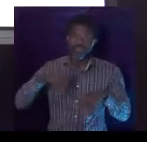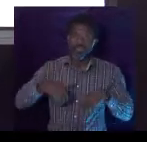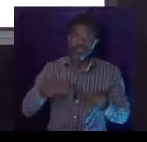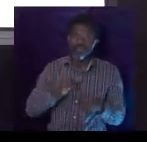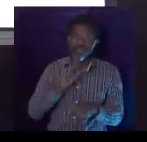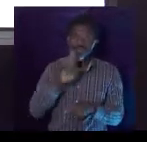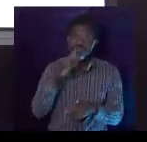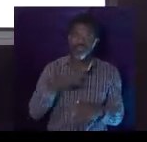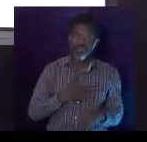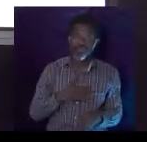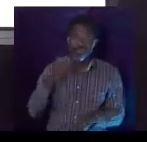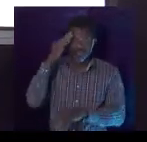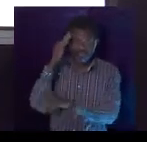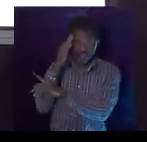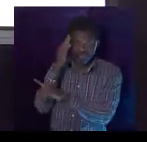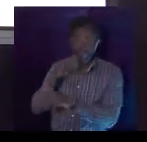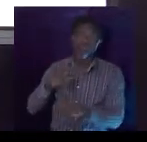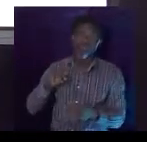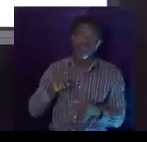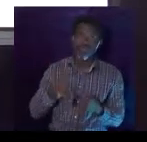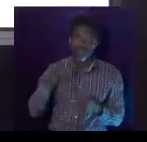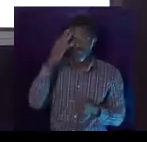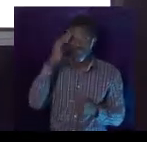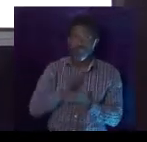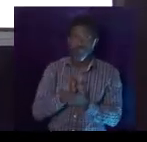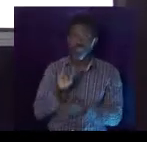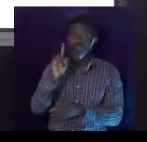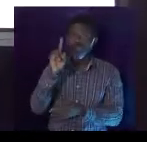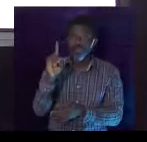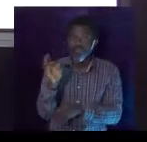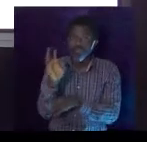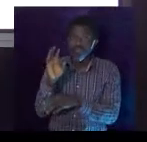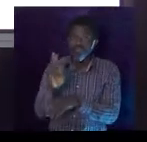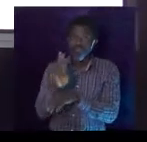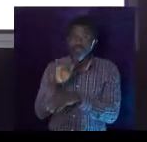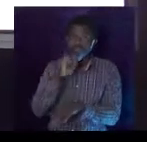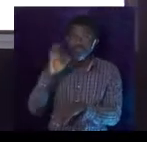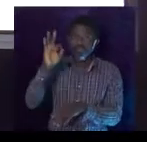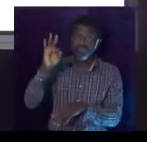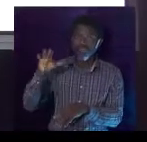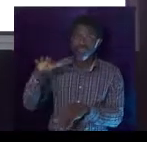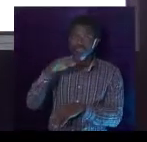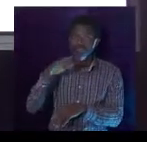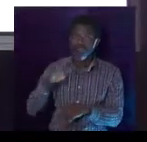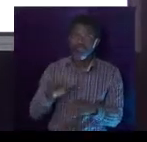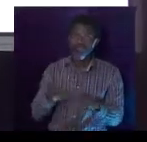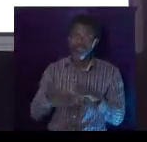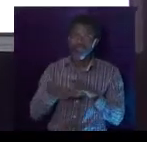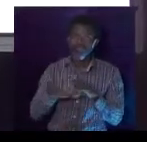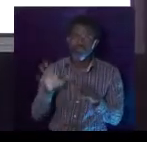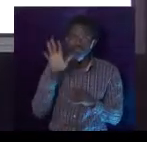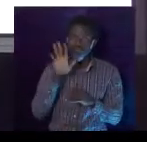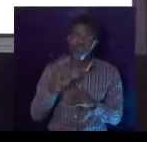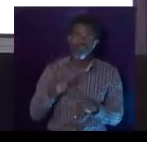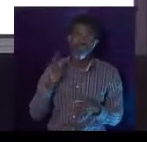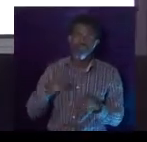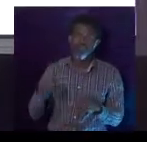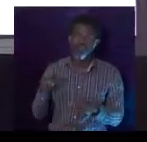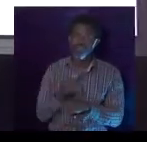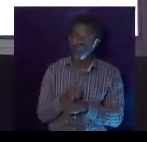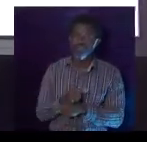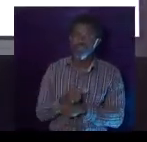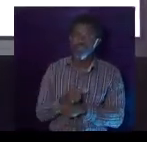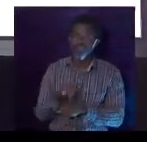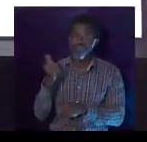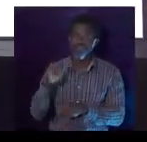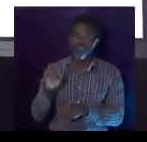knowledge of the fact that 1 Celsius unit is 9 all over 5 Fahrenheit units. Look at how I used it to get for 10 Celsius units, because you're